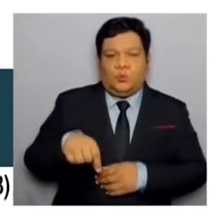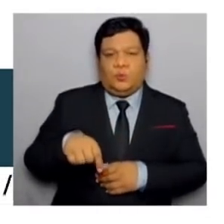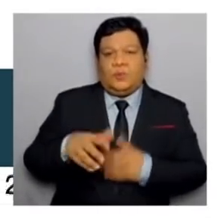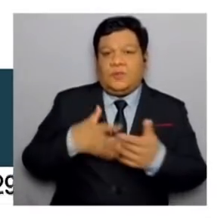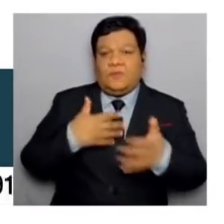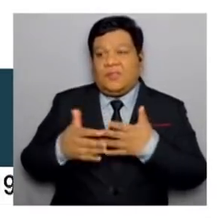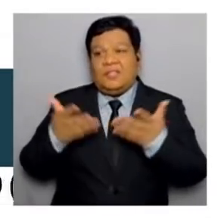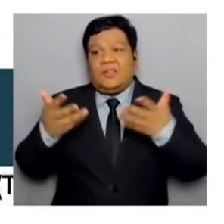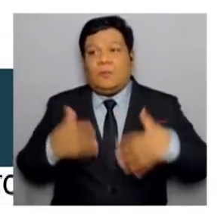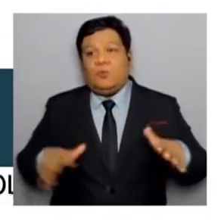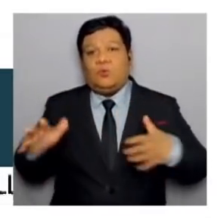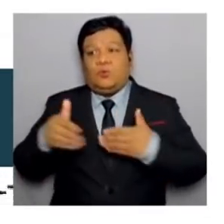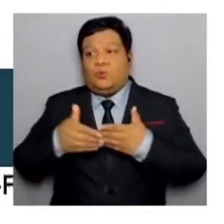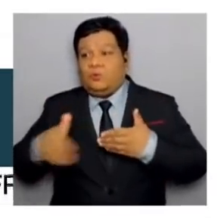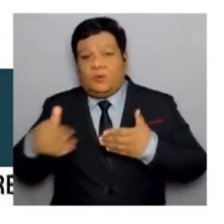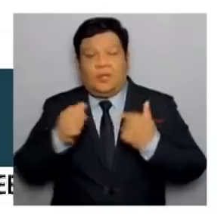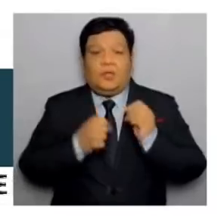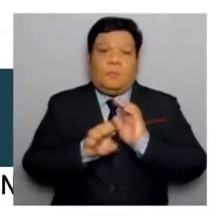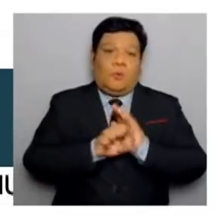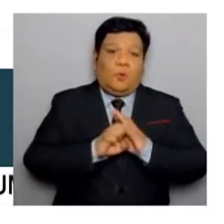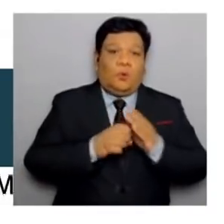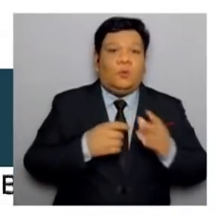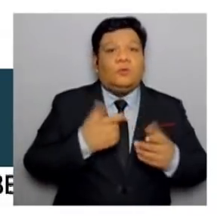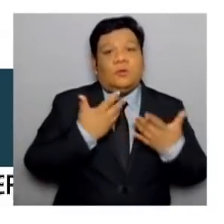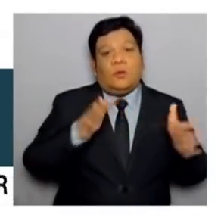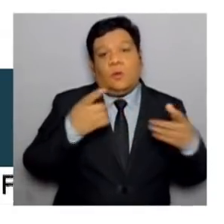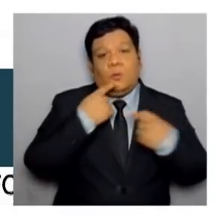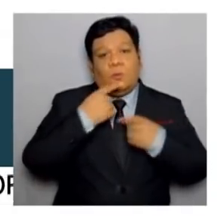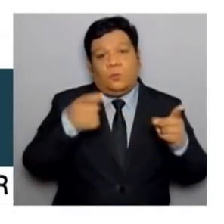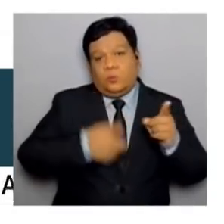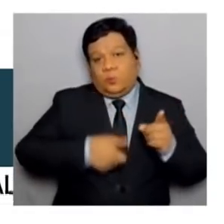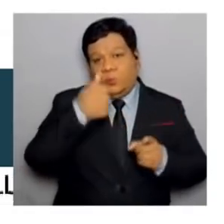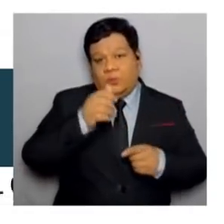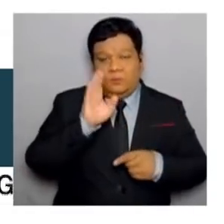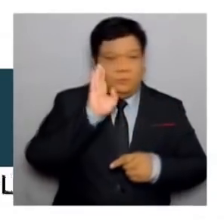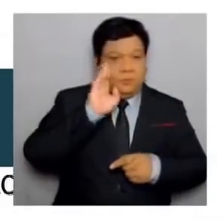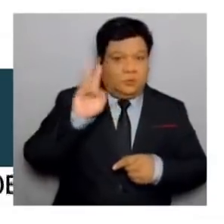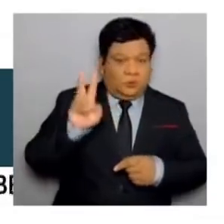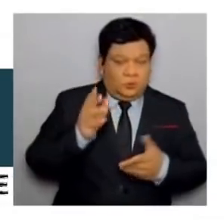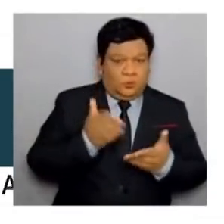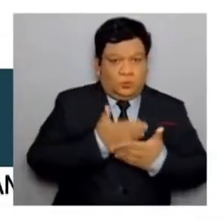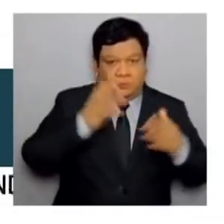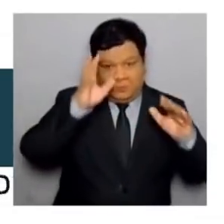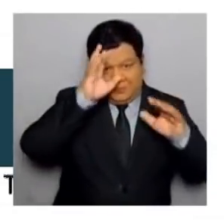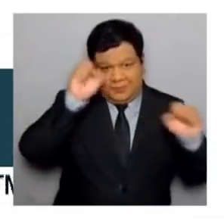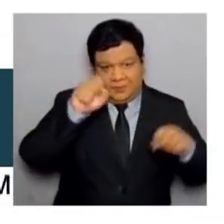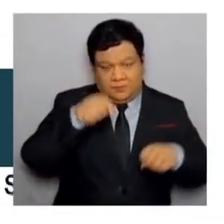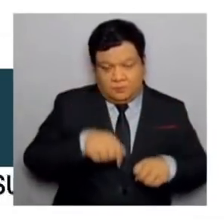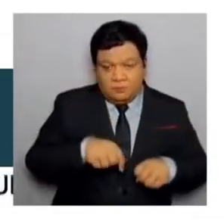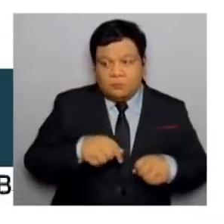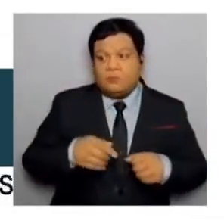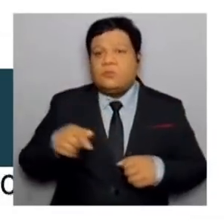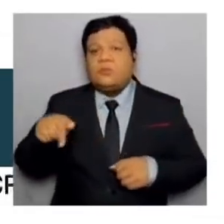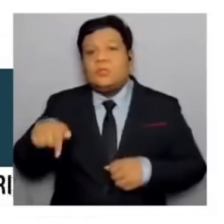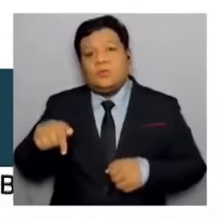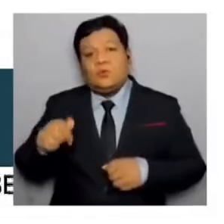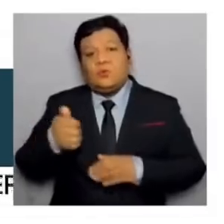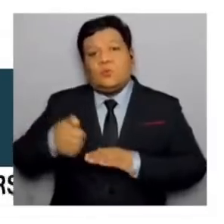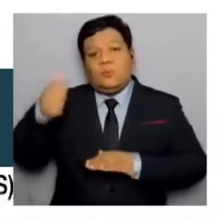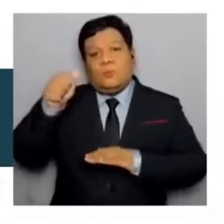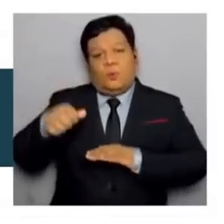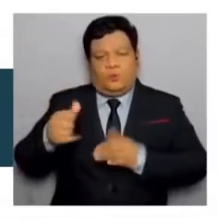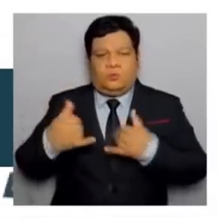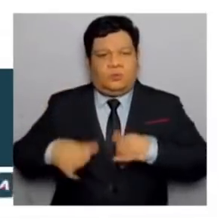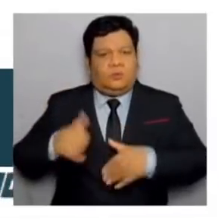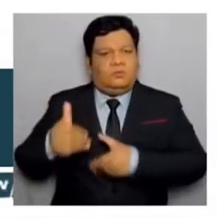proclamation. So kahit po maproklama na si Bongbong Marcos as the next president of the Republic, it will not stop the